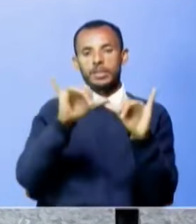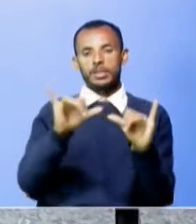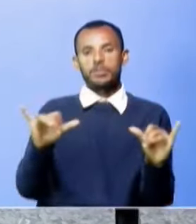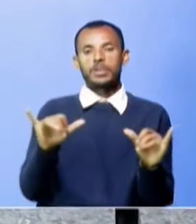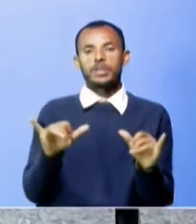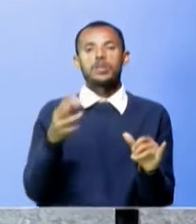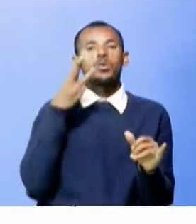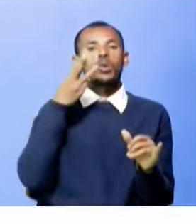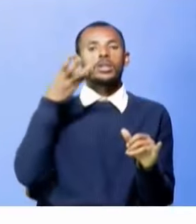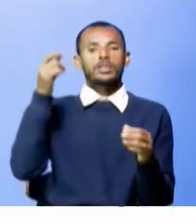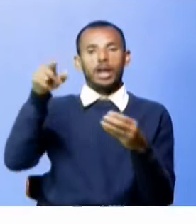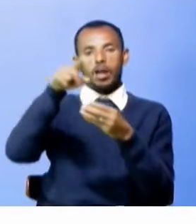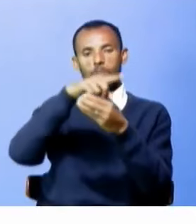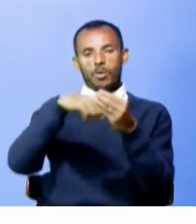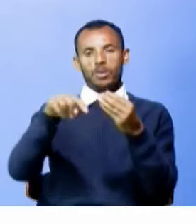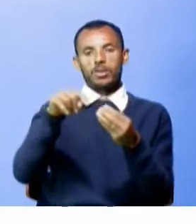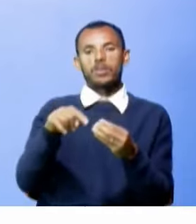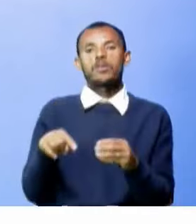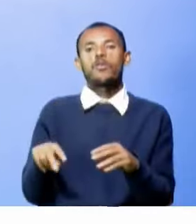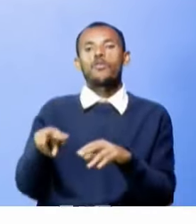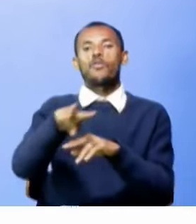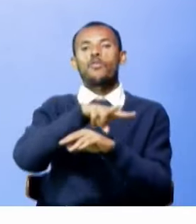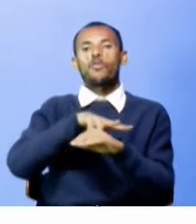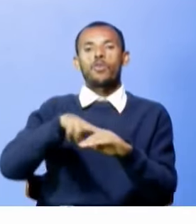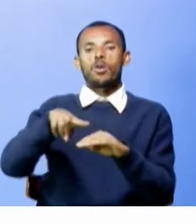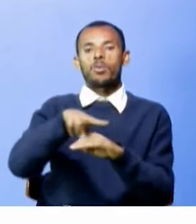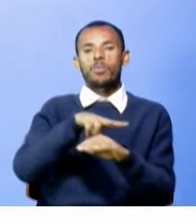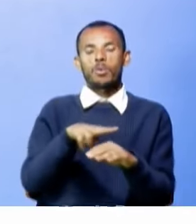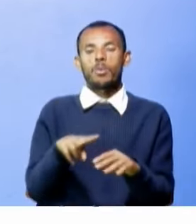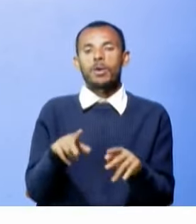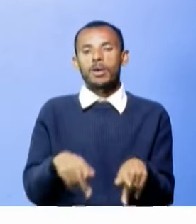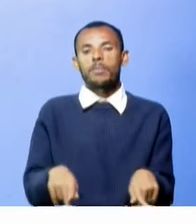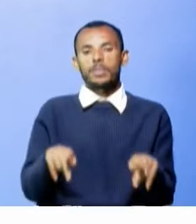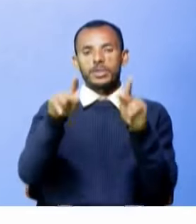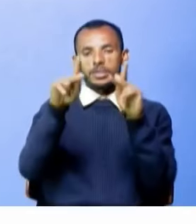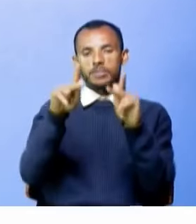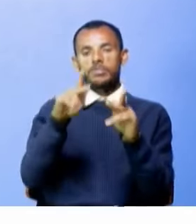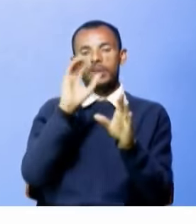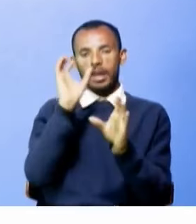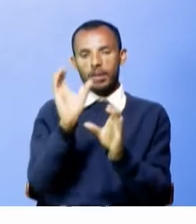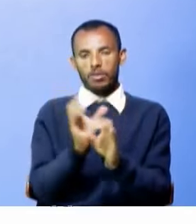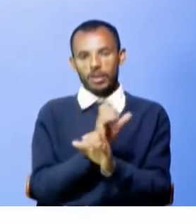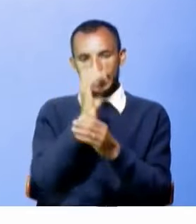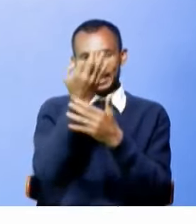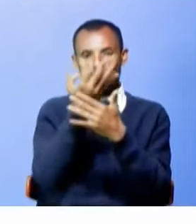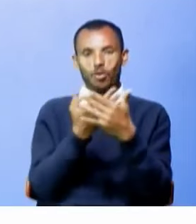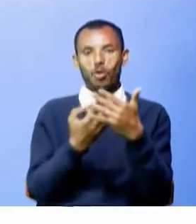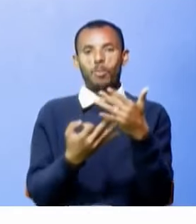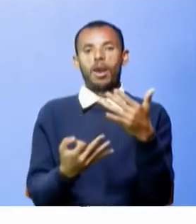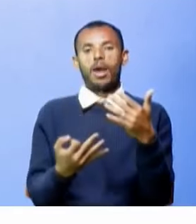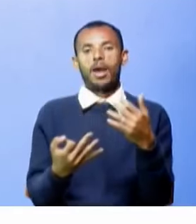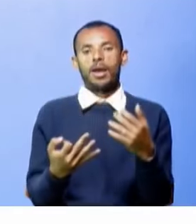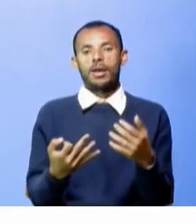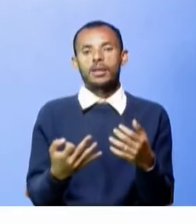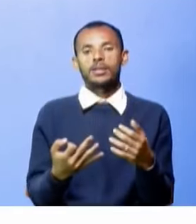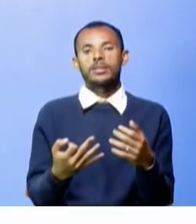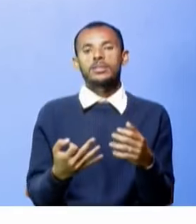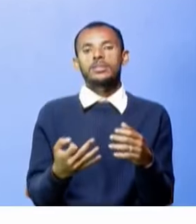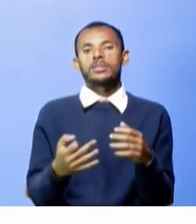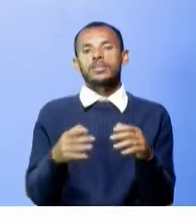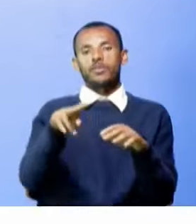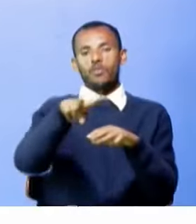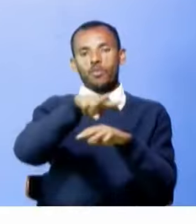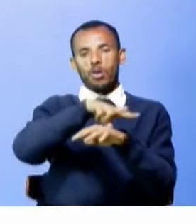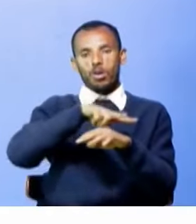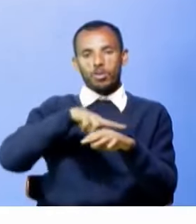was about volume. Okay, the volume of a prism is calculated by the formula. The volume of a